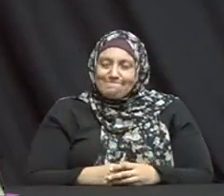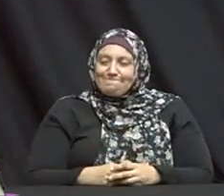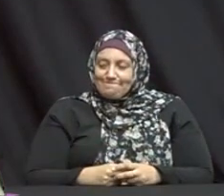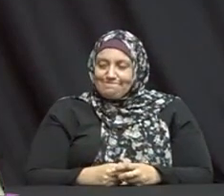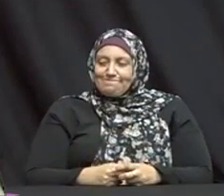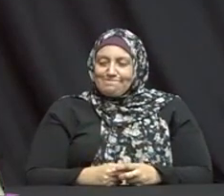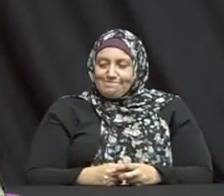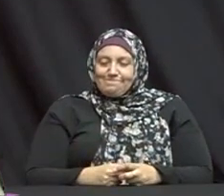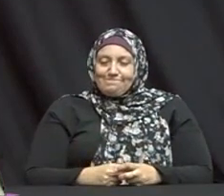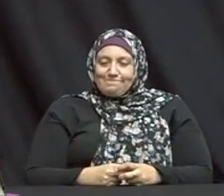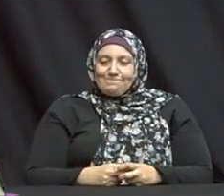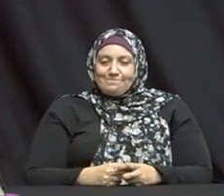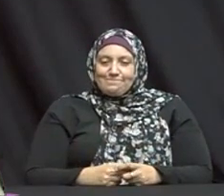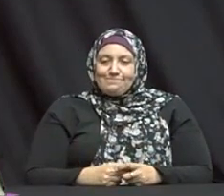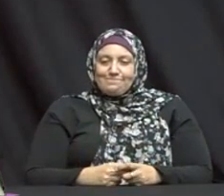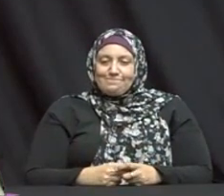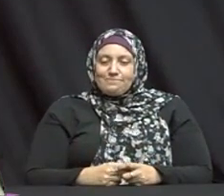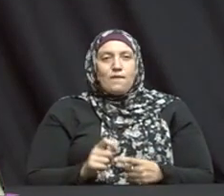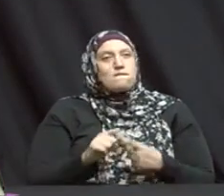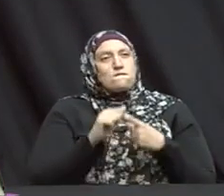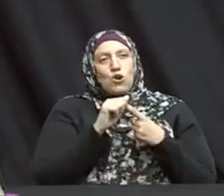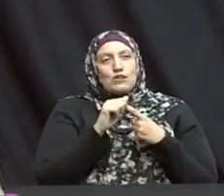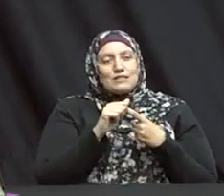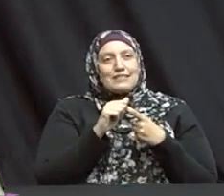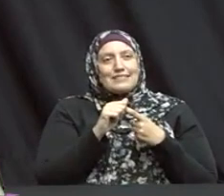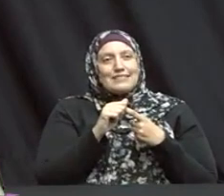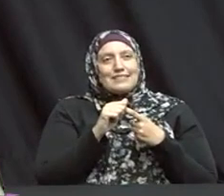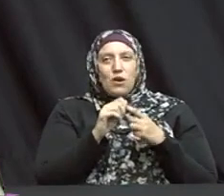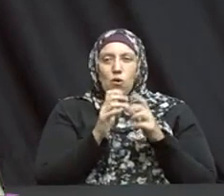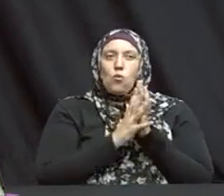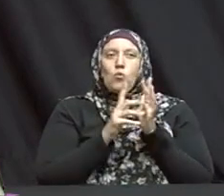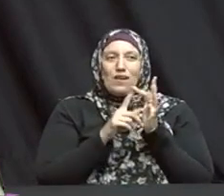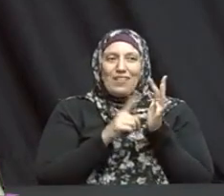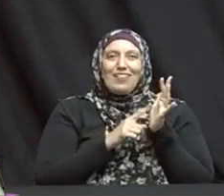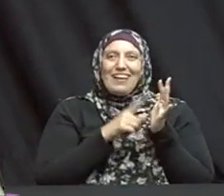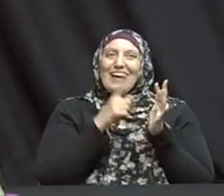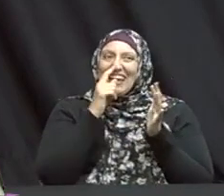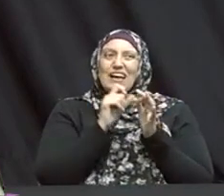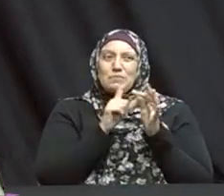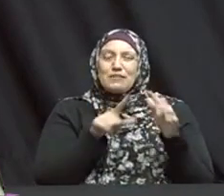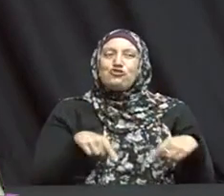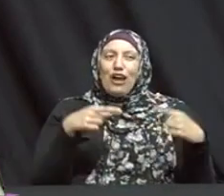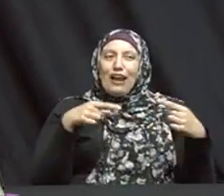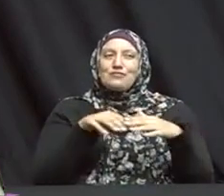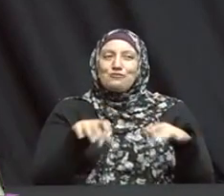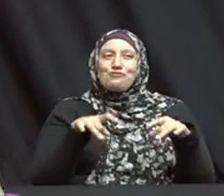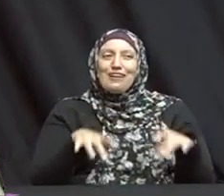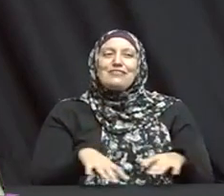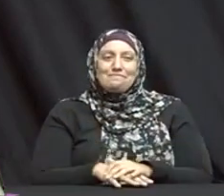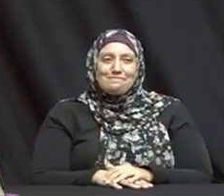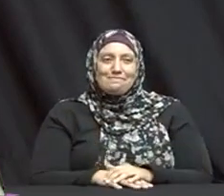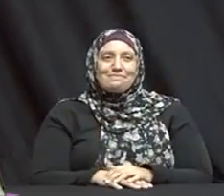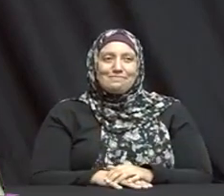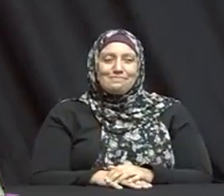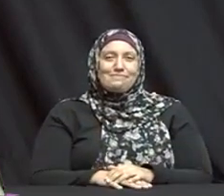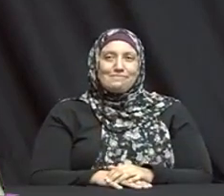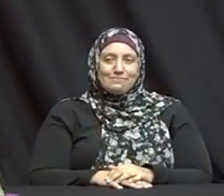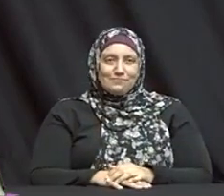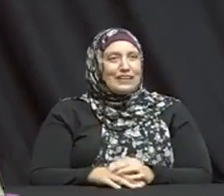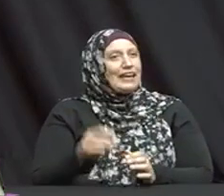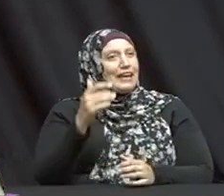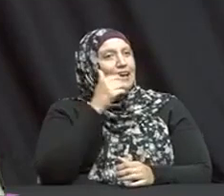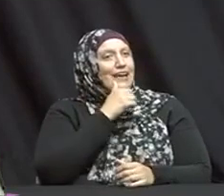firstly, the will is always subject to challenge. If a person believes that